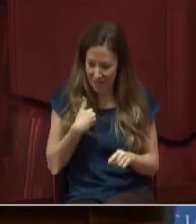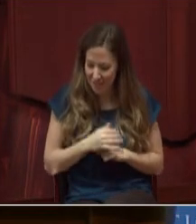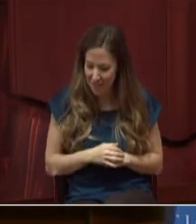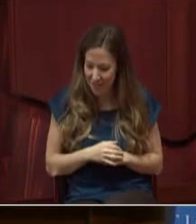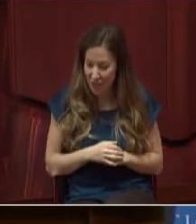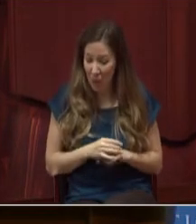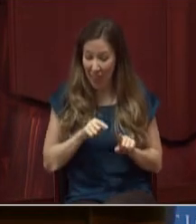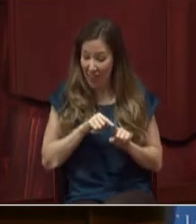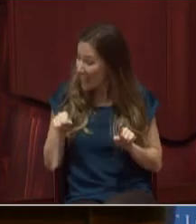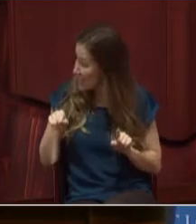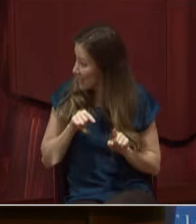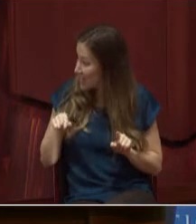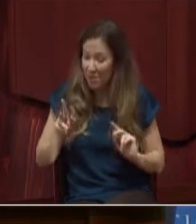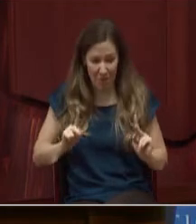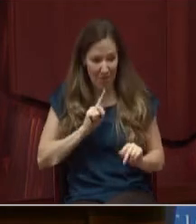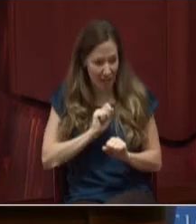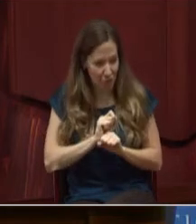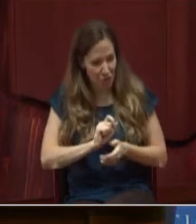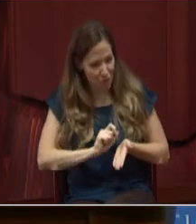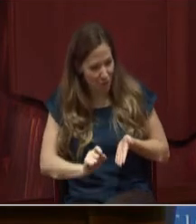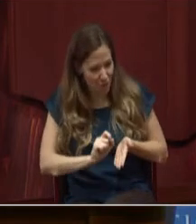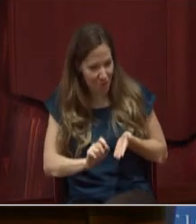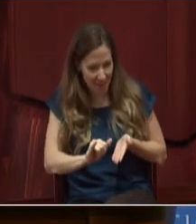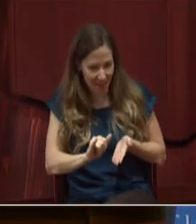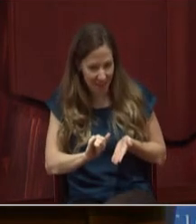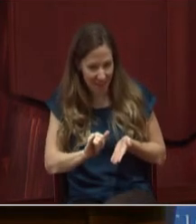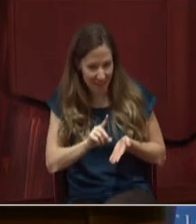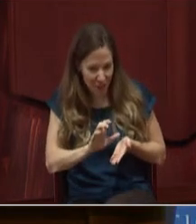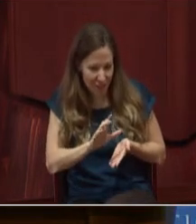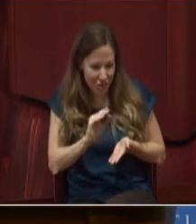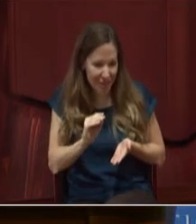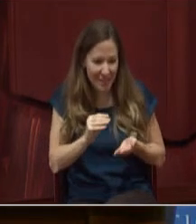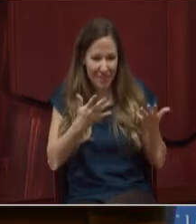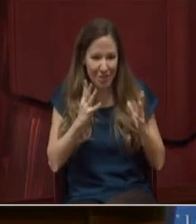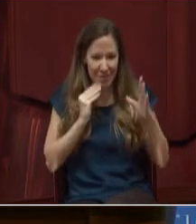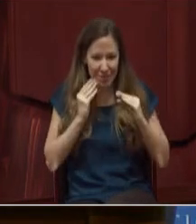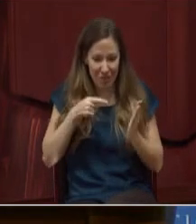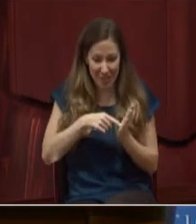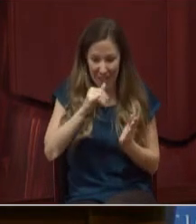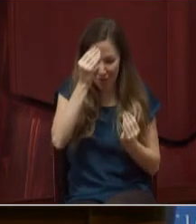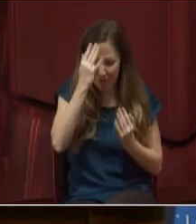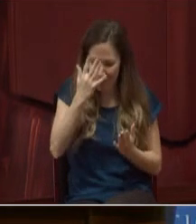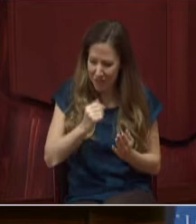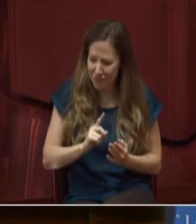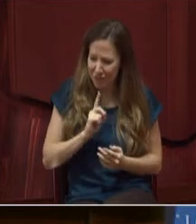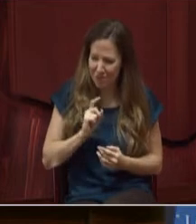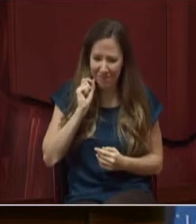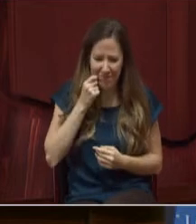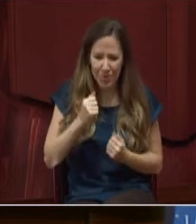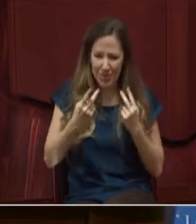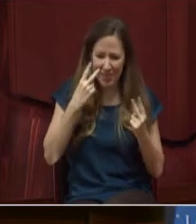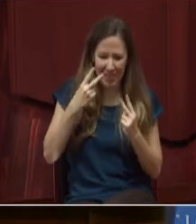that documentation, and having them relive those days only enhances our understanding and appreciation for those years